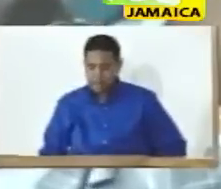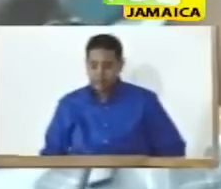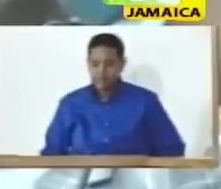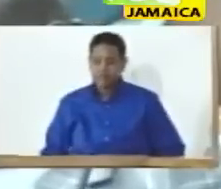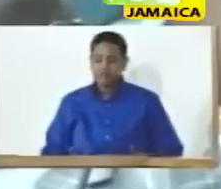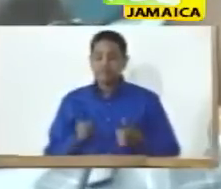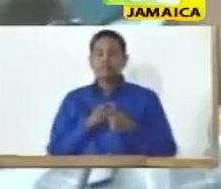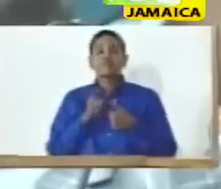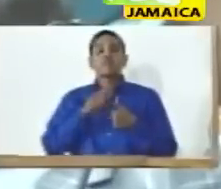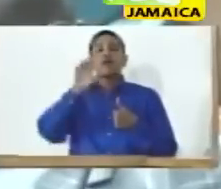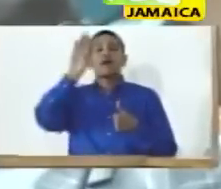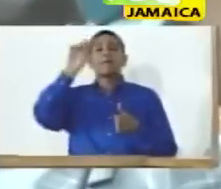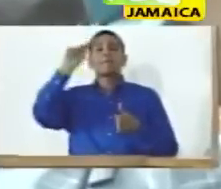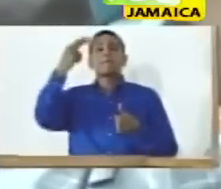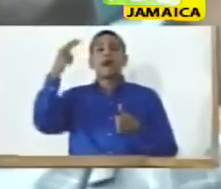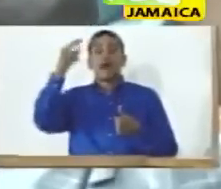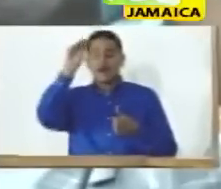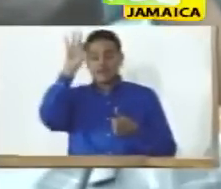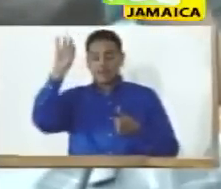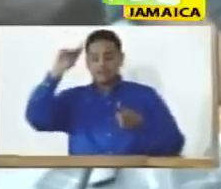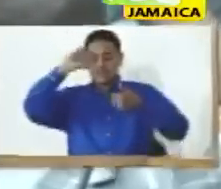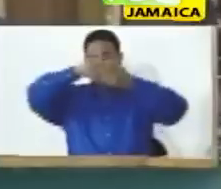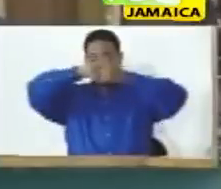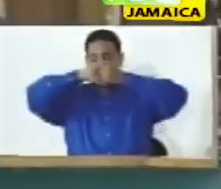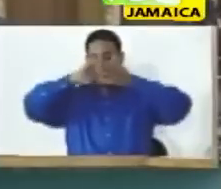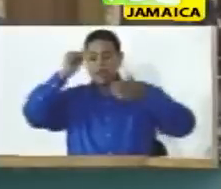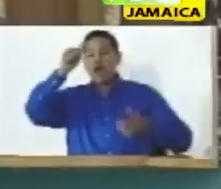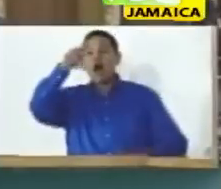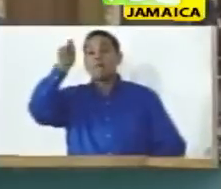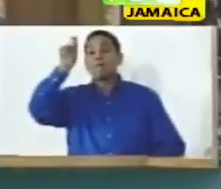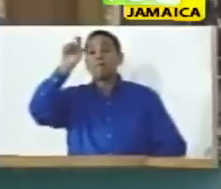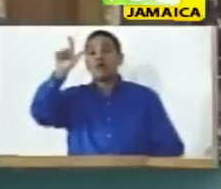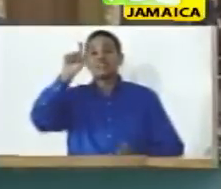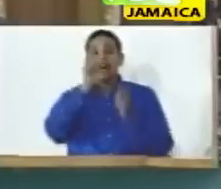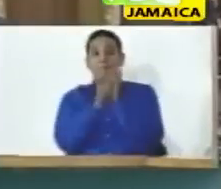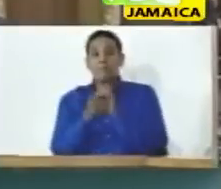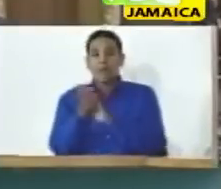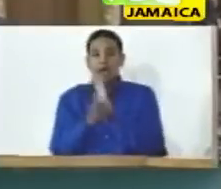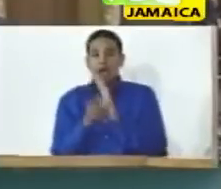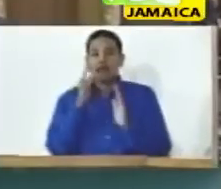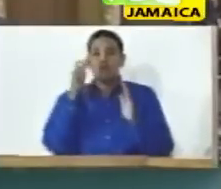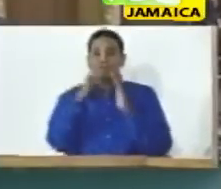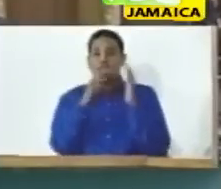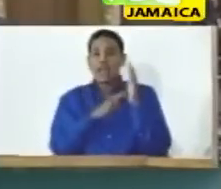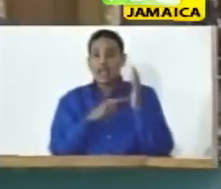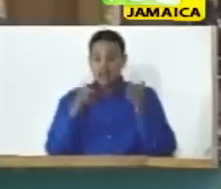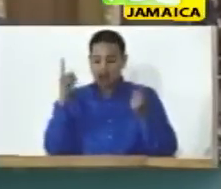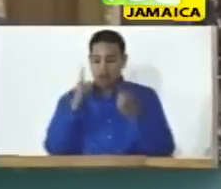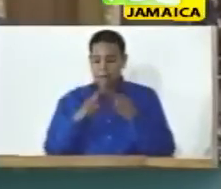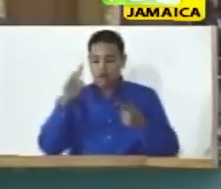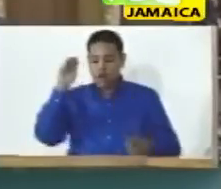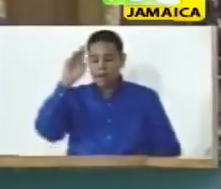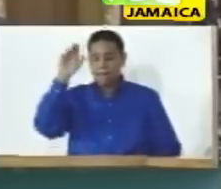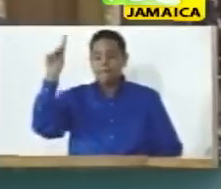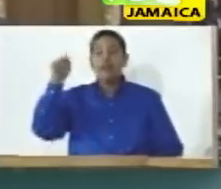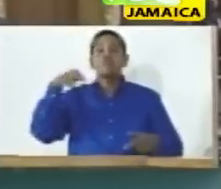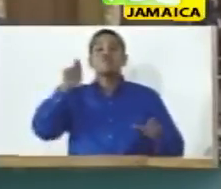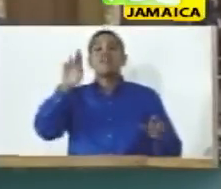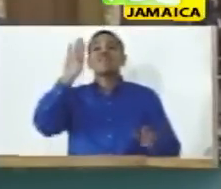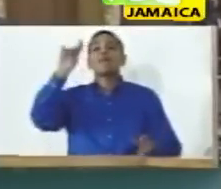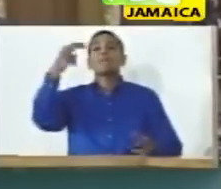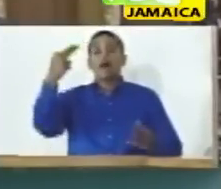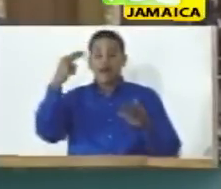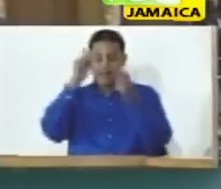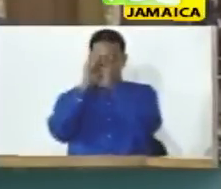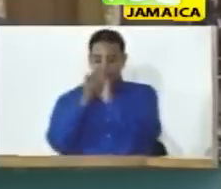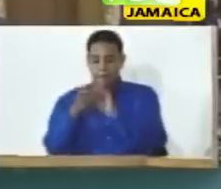The Bath of St. Thomas the Apostle Amendment Act and Regulations and the Milk River Bath Amendment